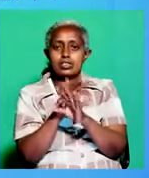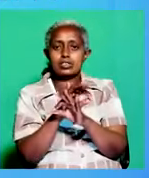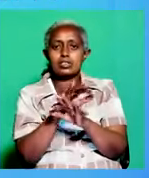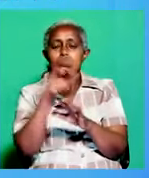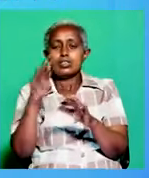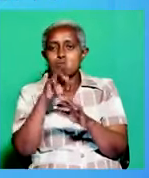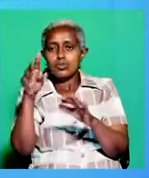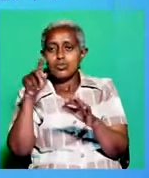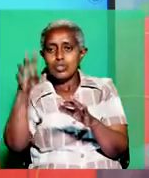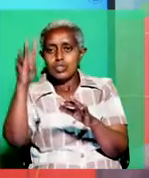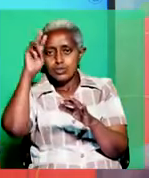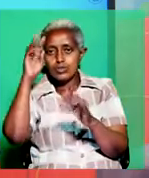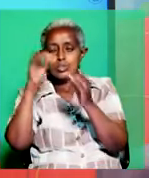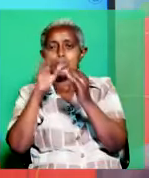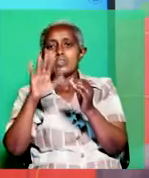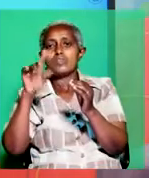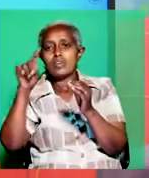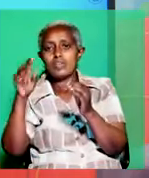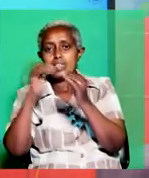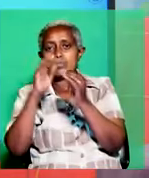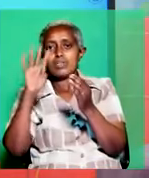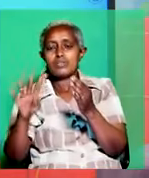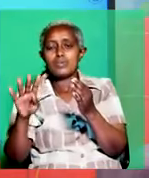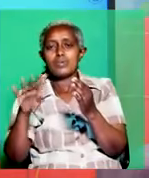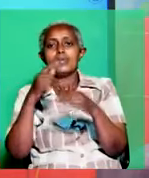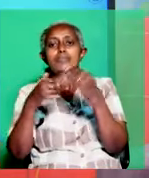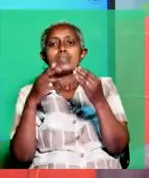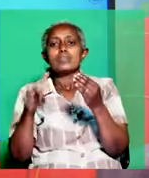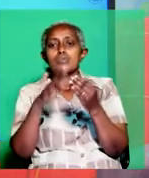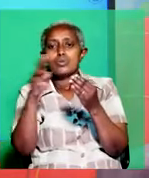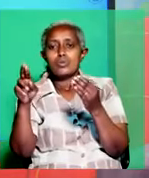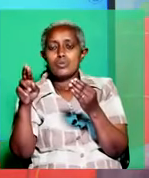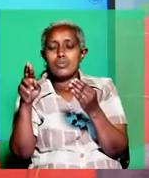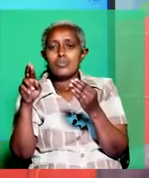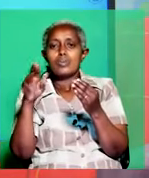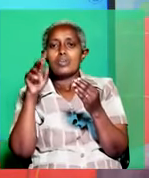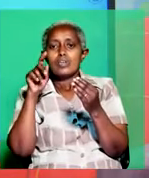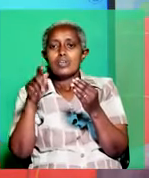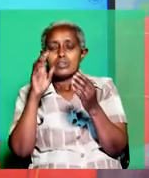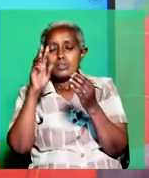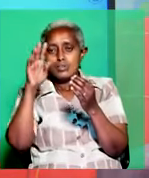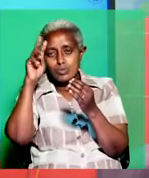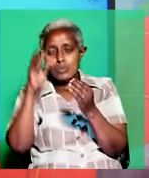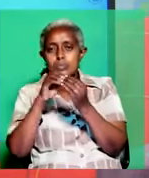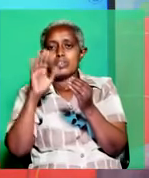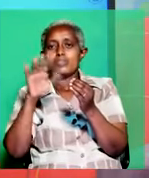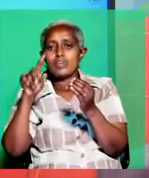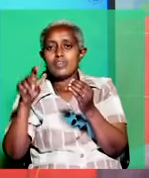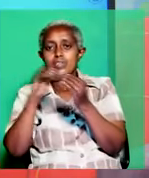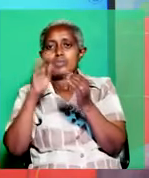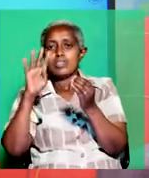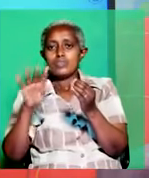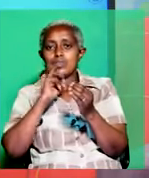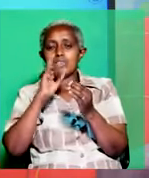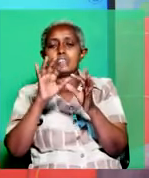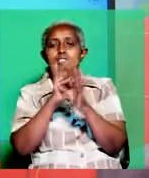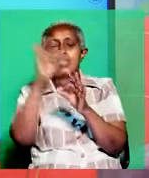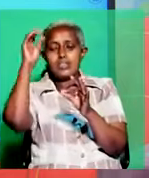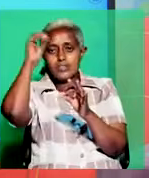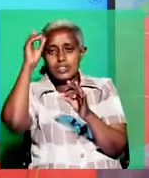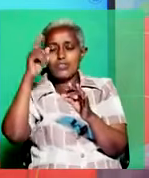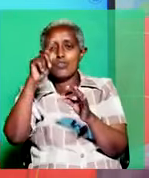squared plus 5x plus 4. So the square root of x squared plus 5x plus 4's derivative is this